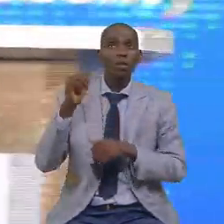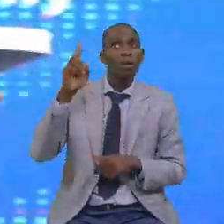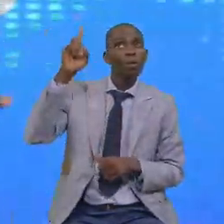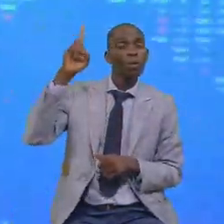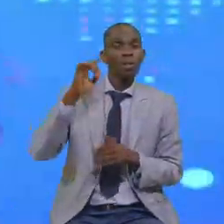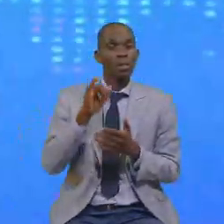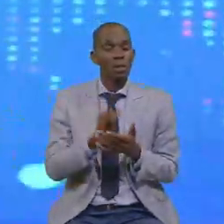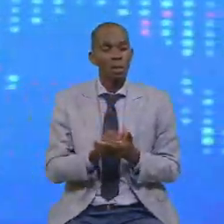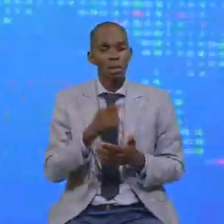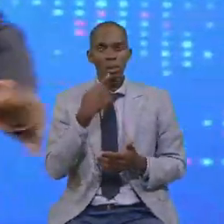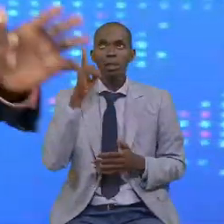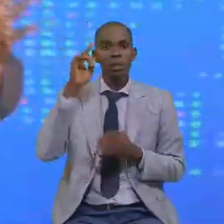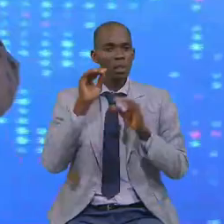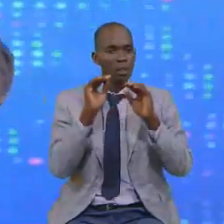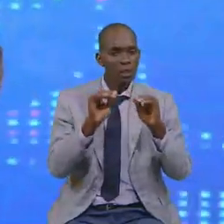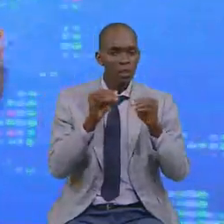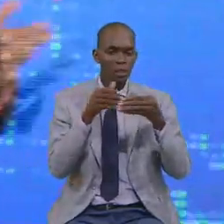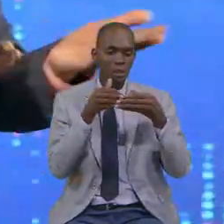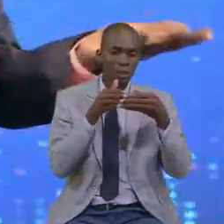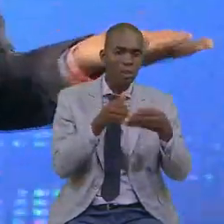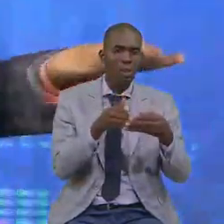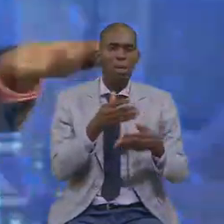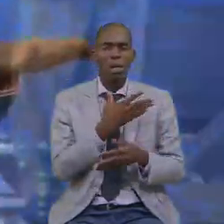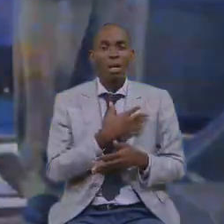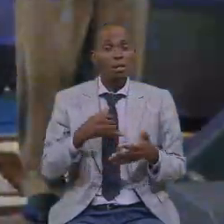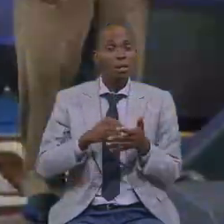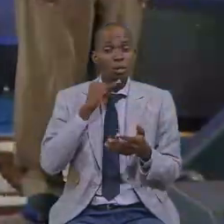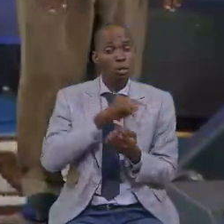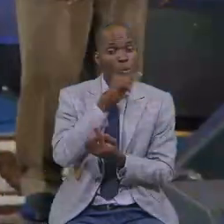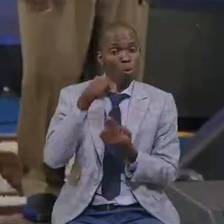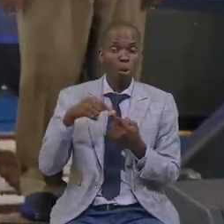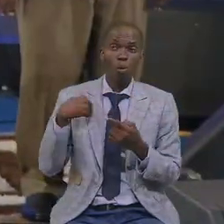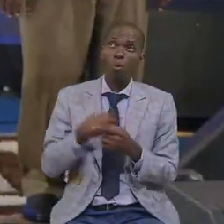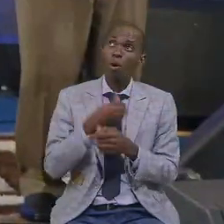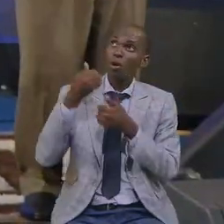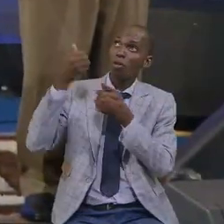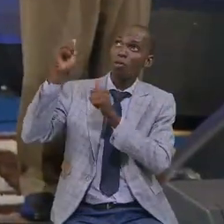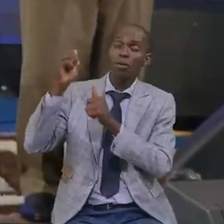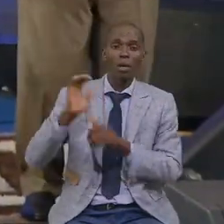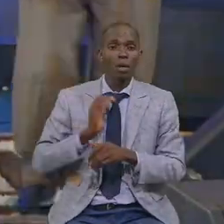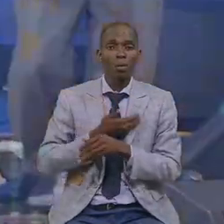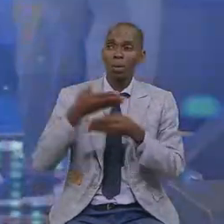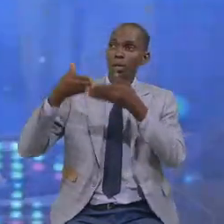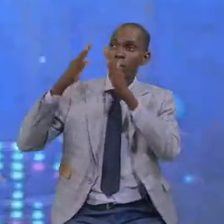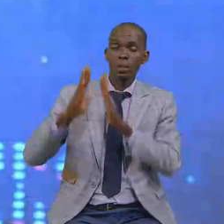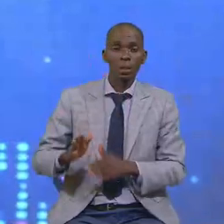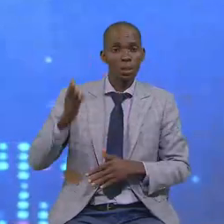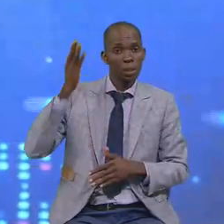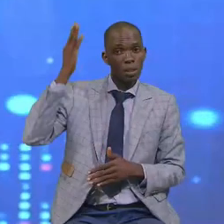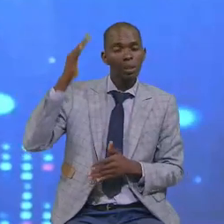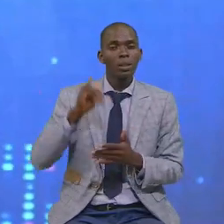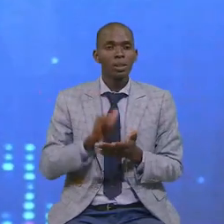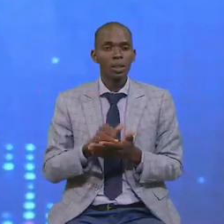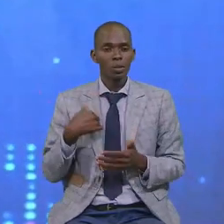he teaches, he leads, and it is when we follow that guidance that we will have